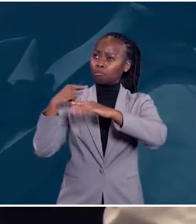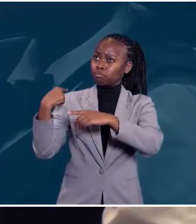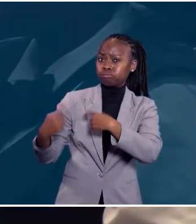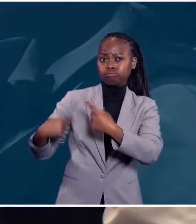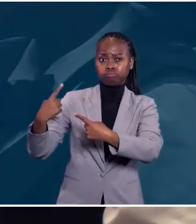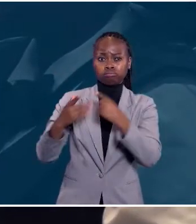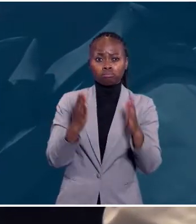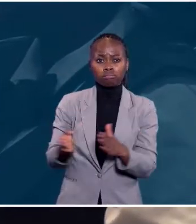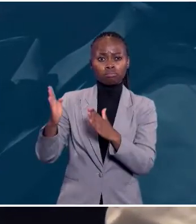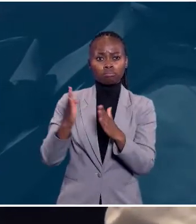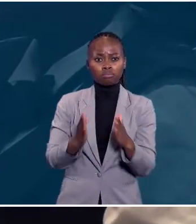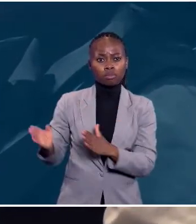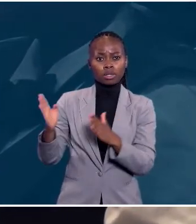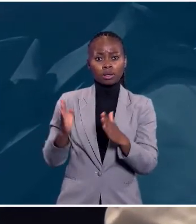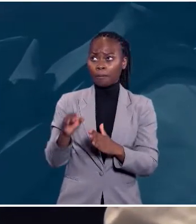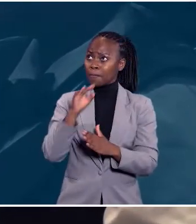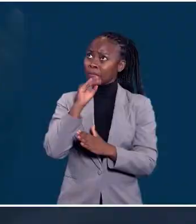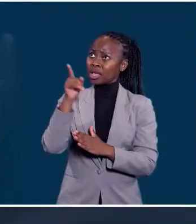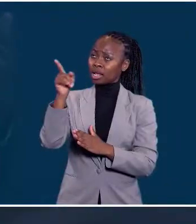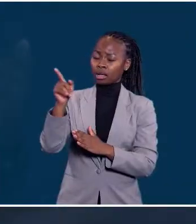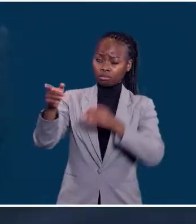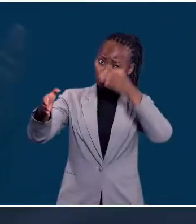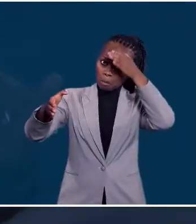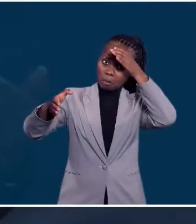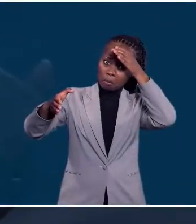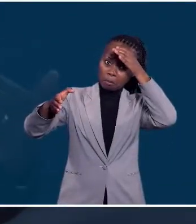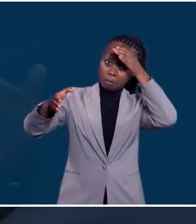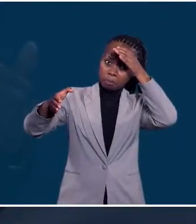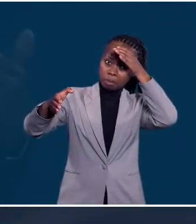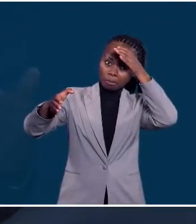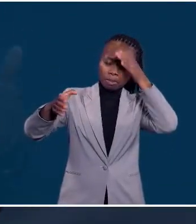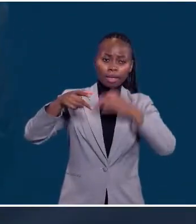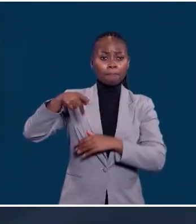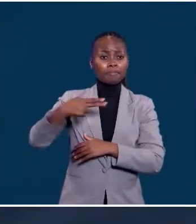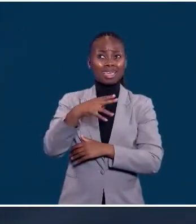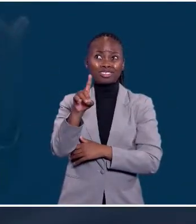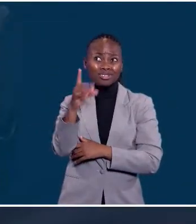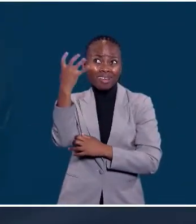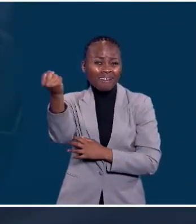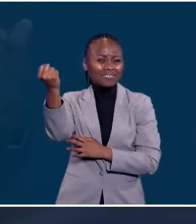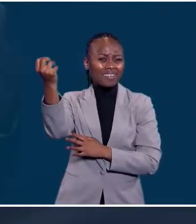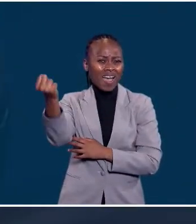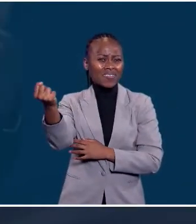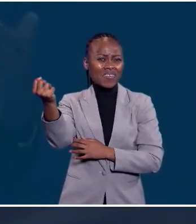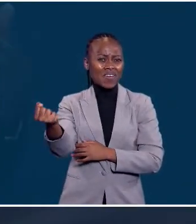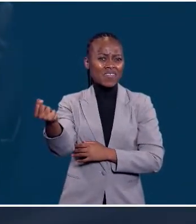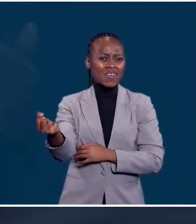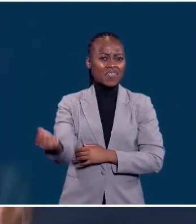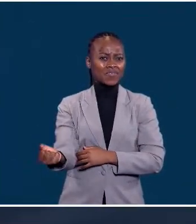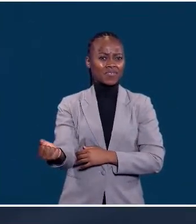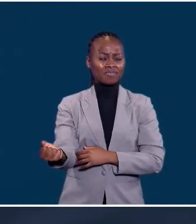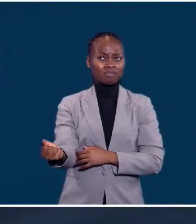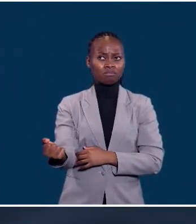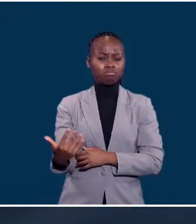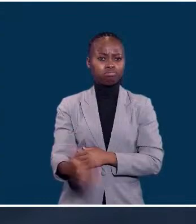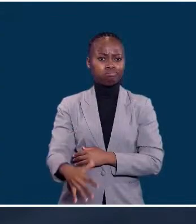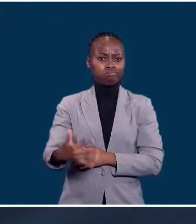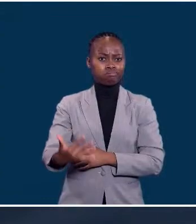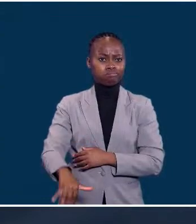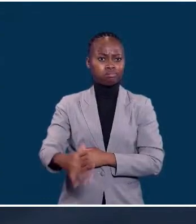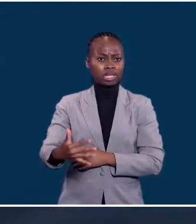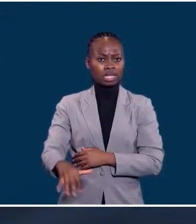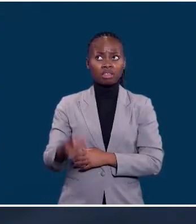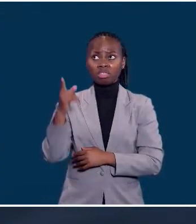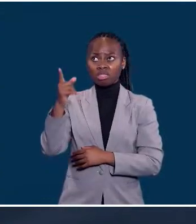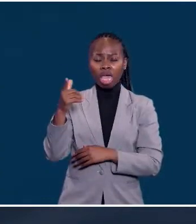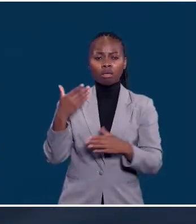competitiveness. It's the PhDs that produce the knowledge, and they are chaining these PhDs like there